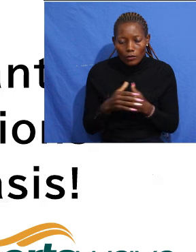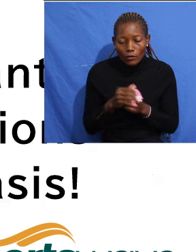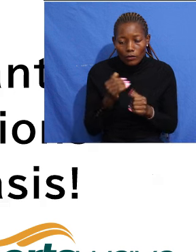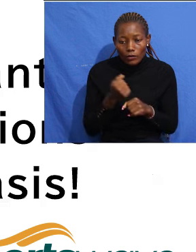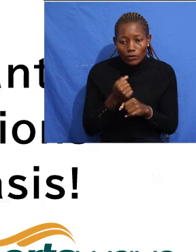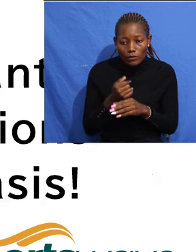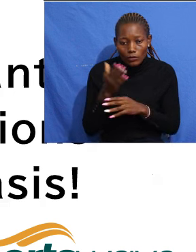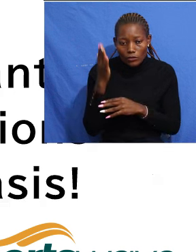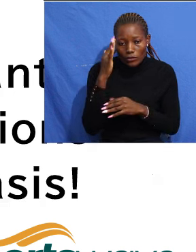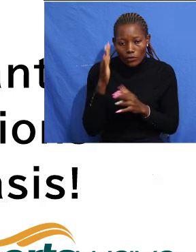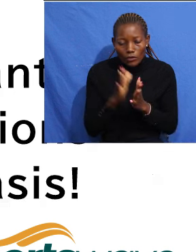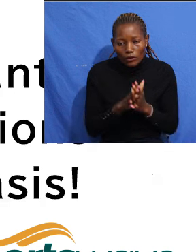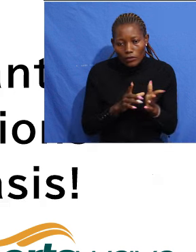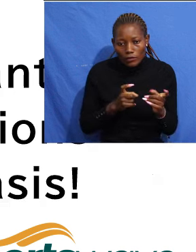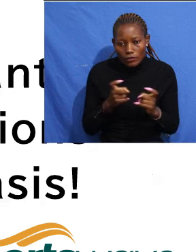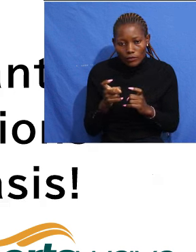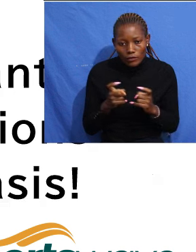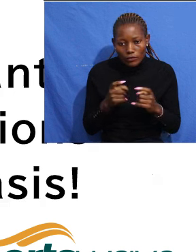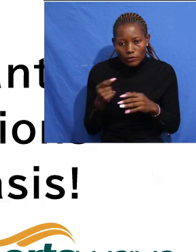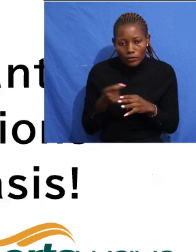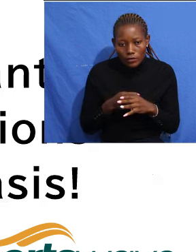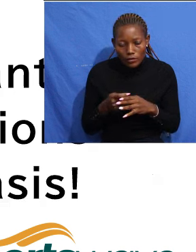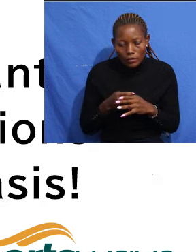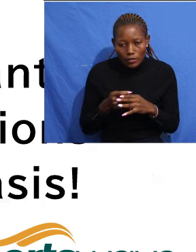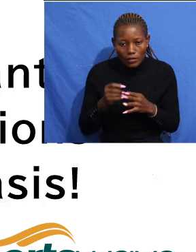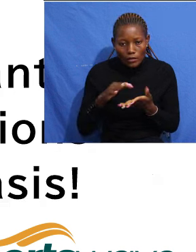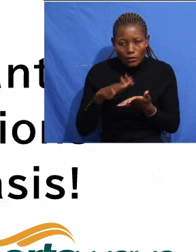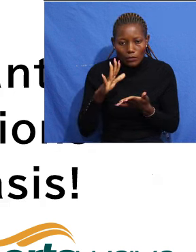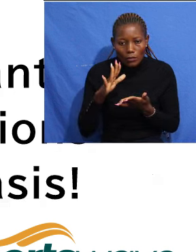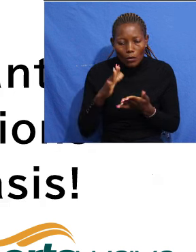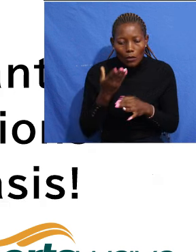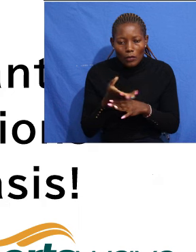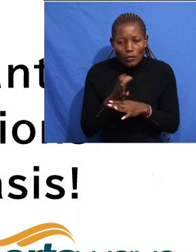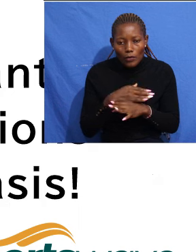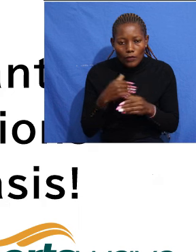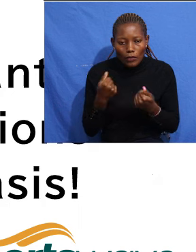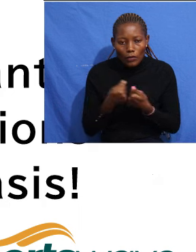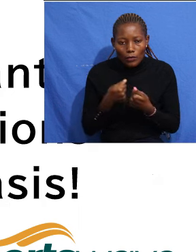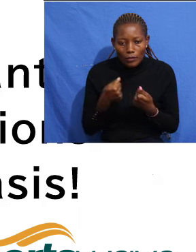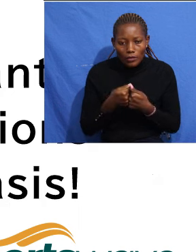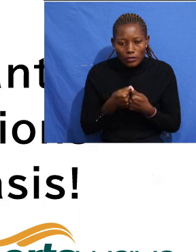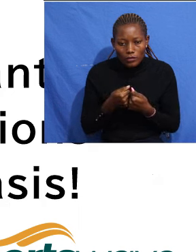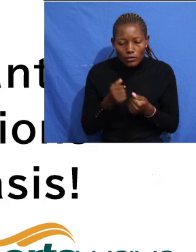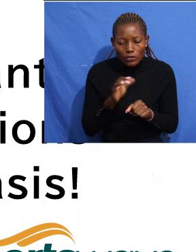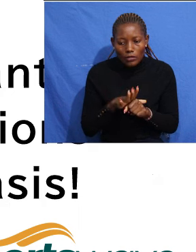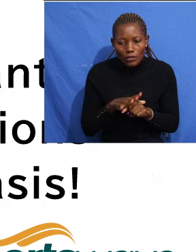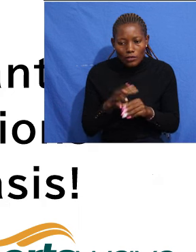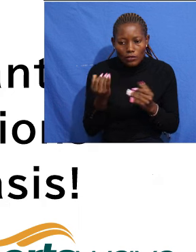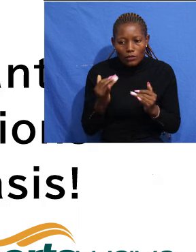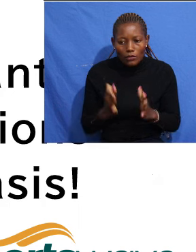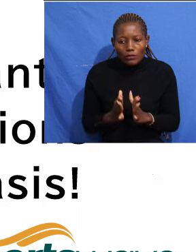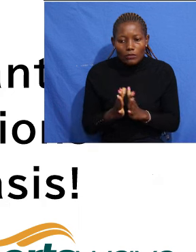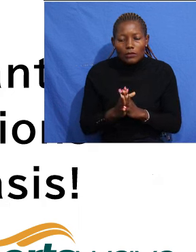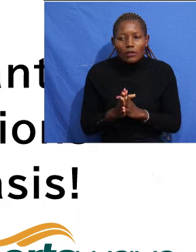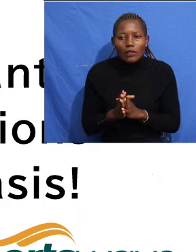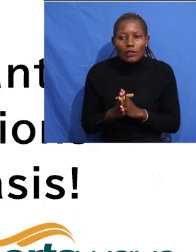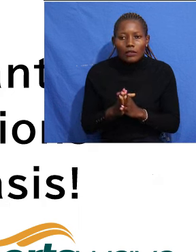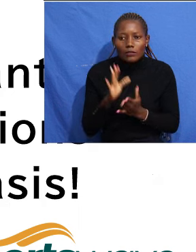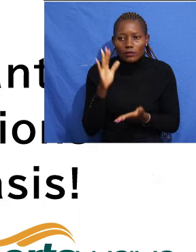many people control the training volume, especially right before the competition. So many athletes reduce their training volume